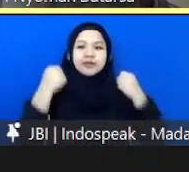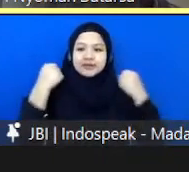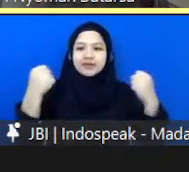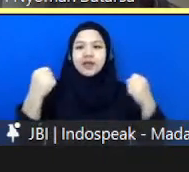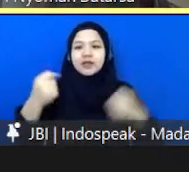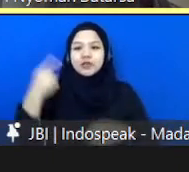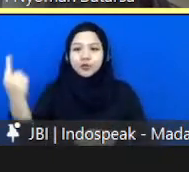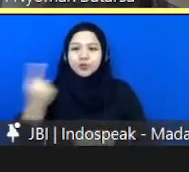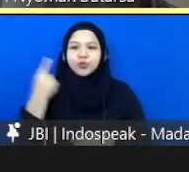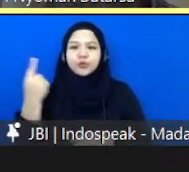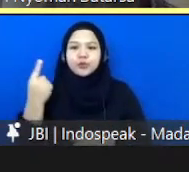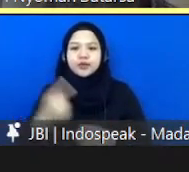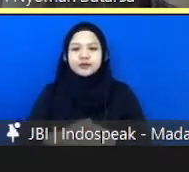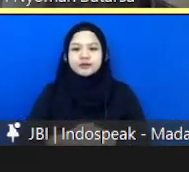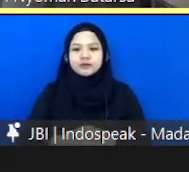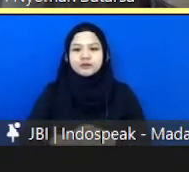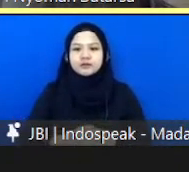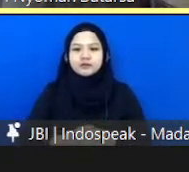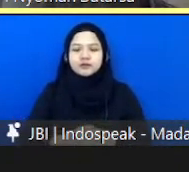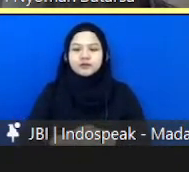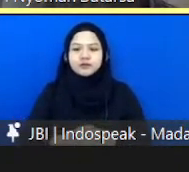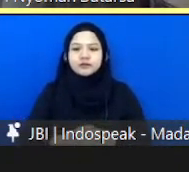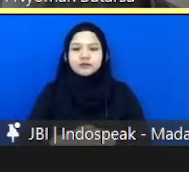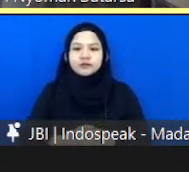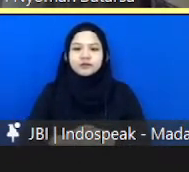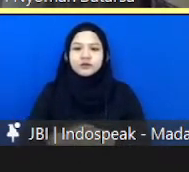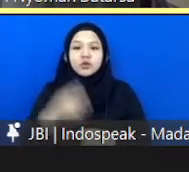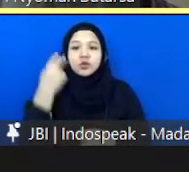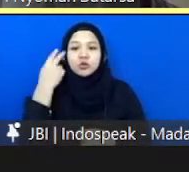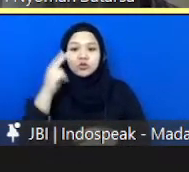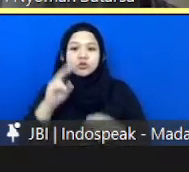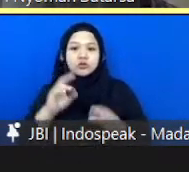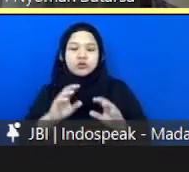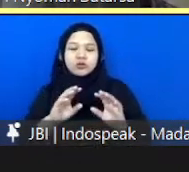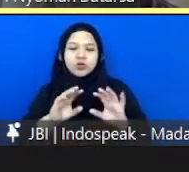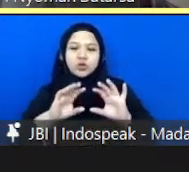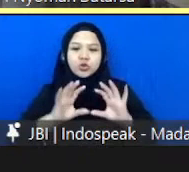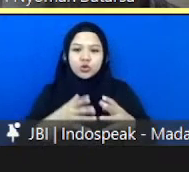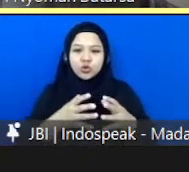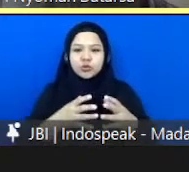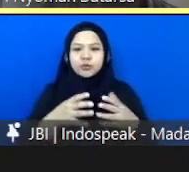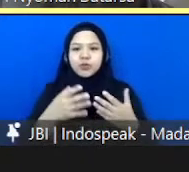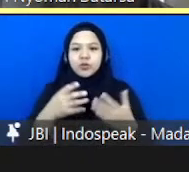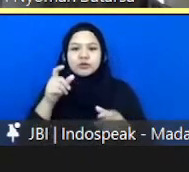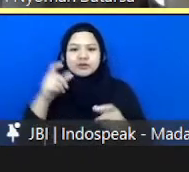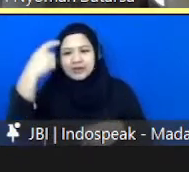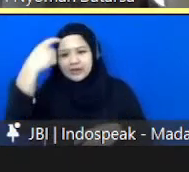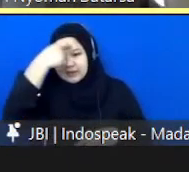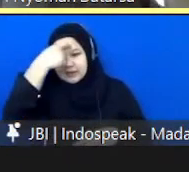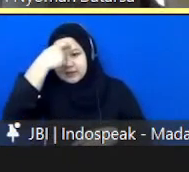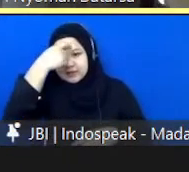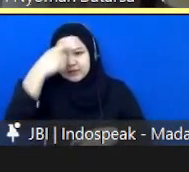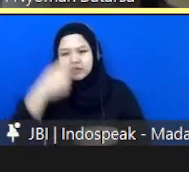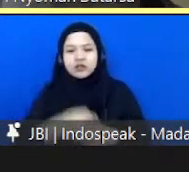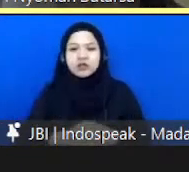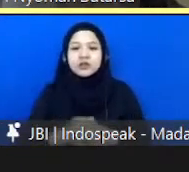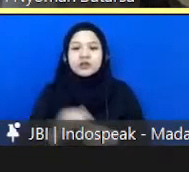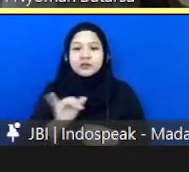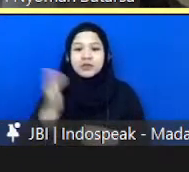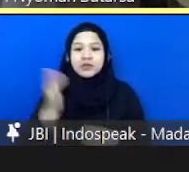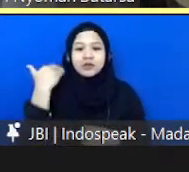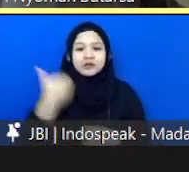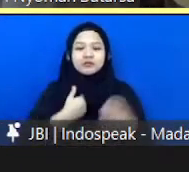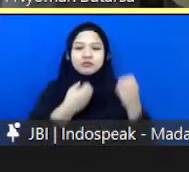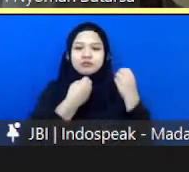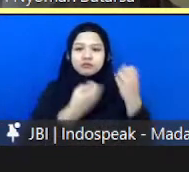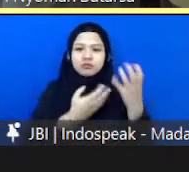endangered, socially sick, and deviant groups. They become the subject of surveillance, as I mentioned earlier, not only public health